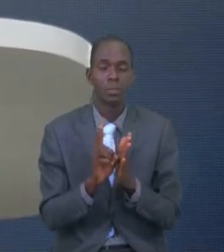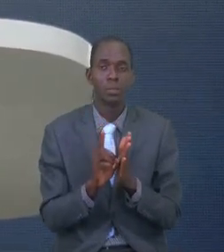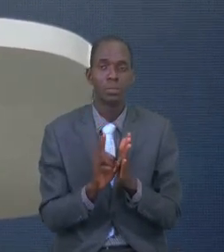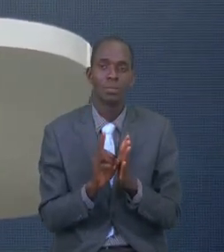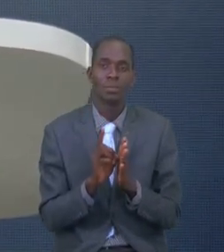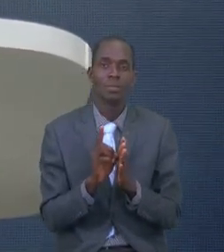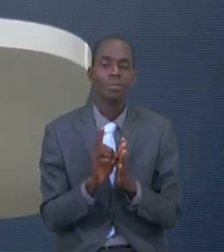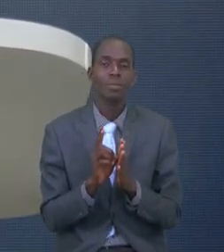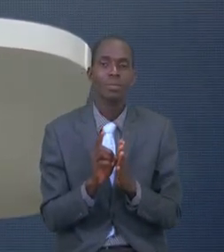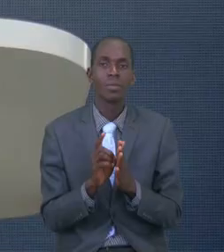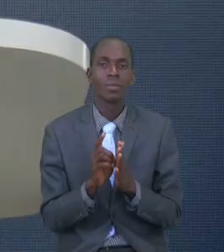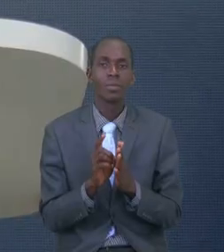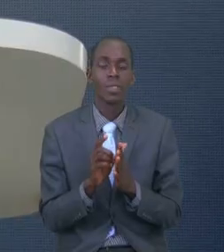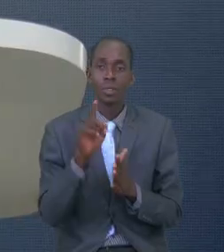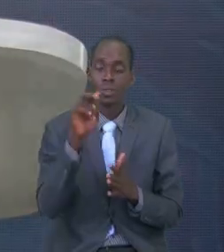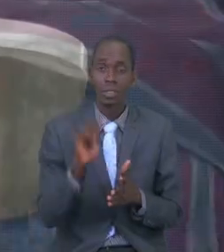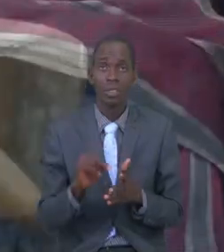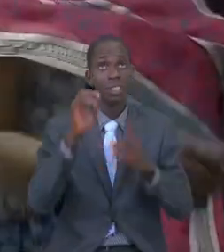And you need His power,